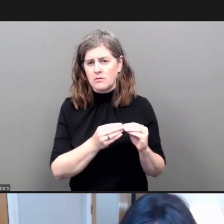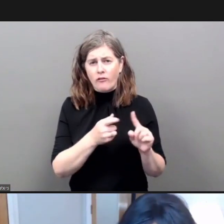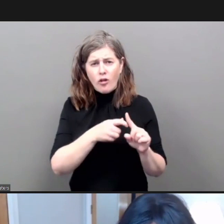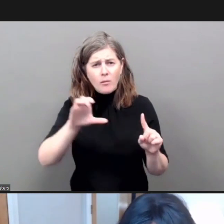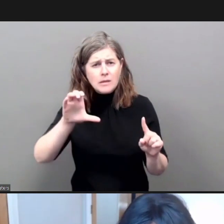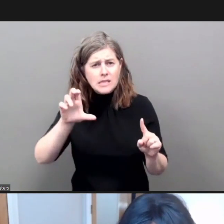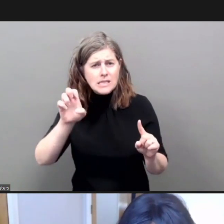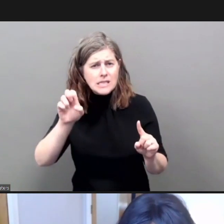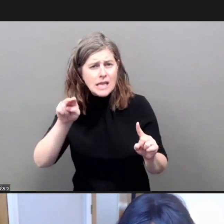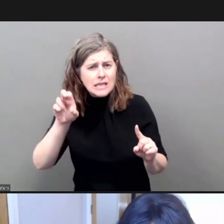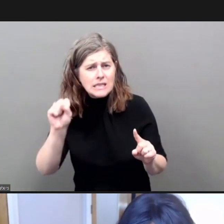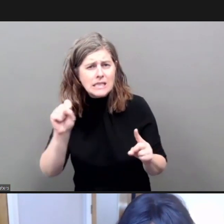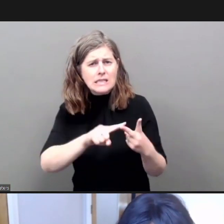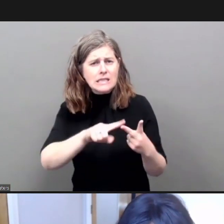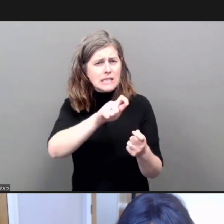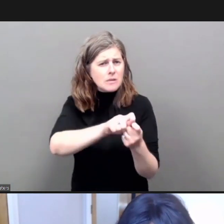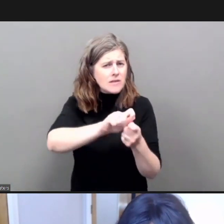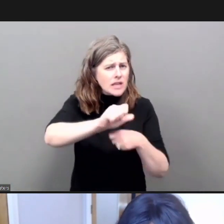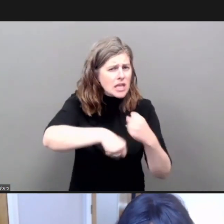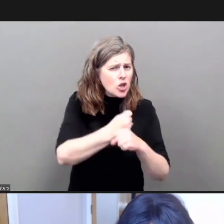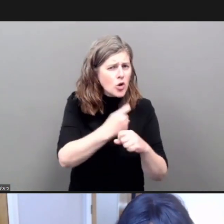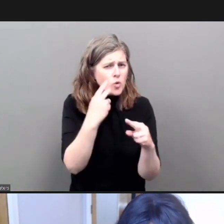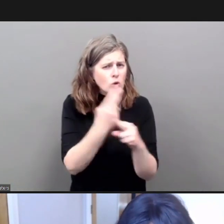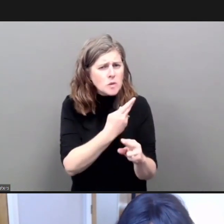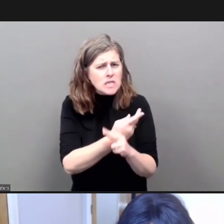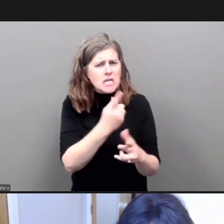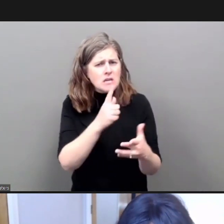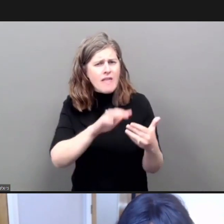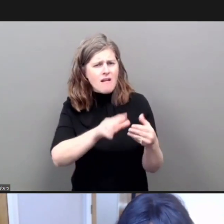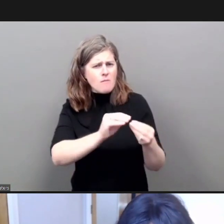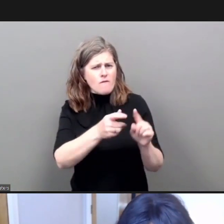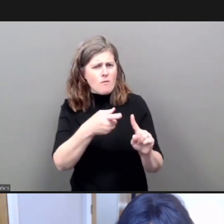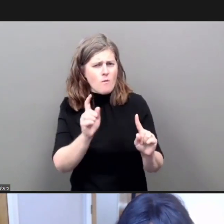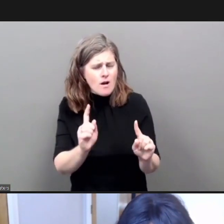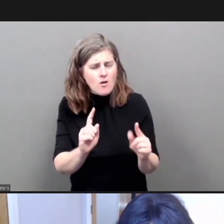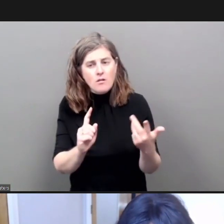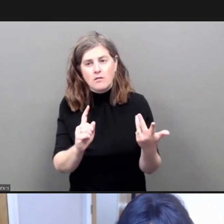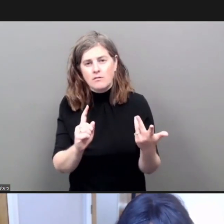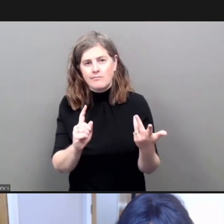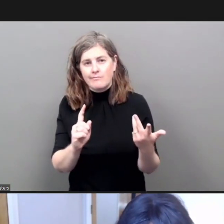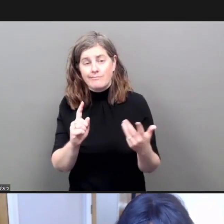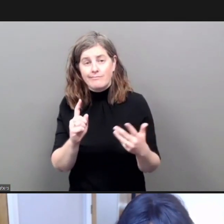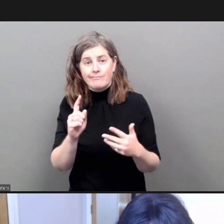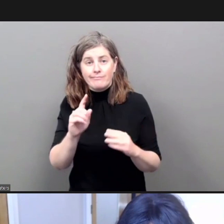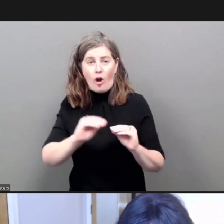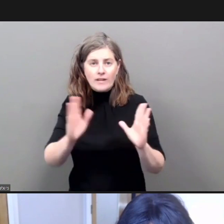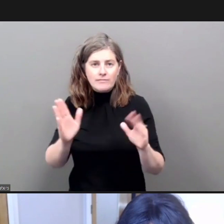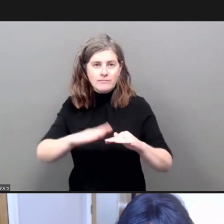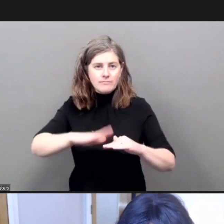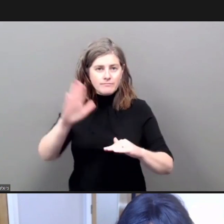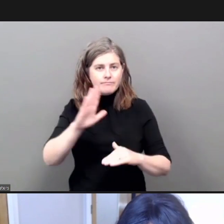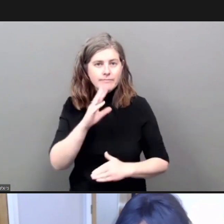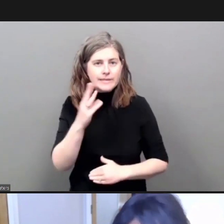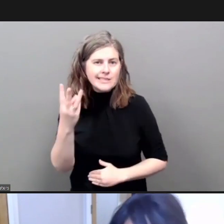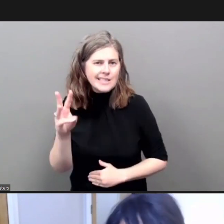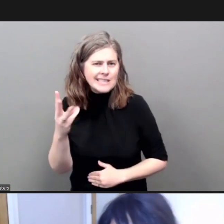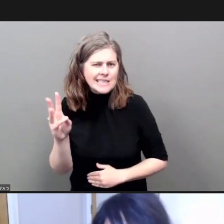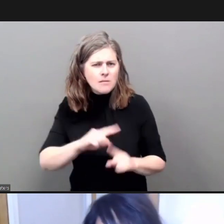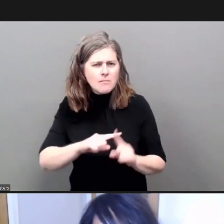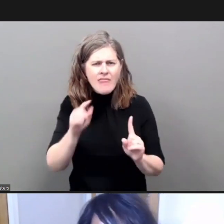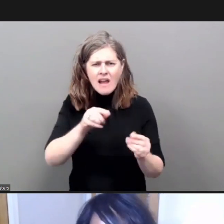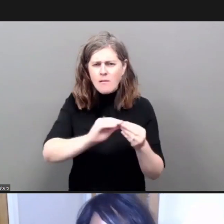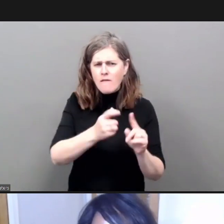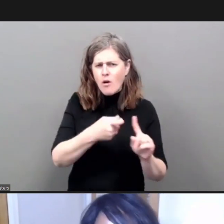there a particular year of census data that it comes from? Obviously, it's 16 plus. I'm wondering where exactly that number comes